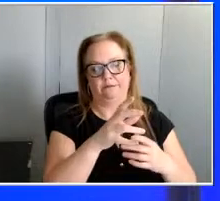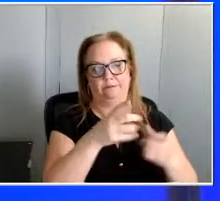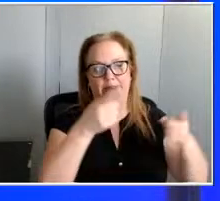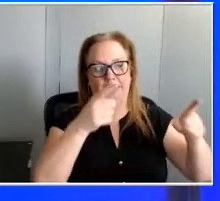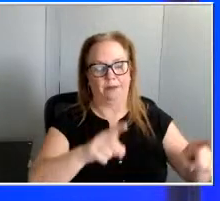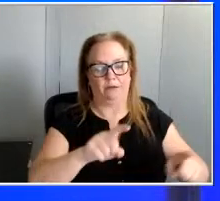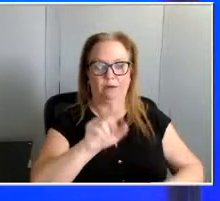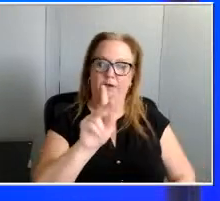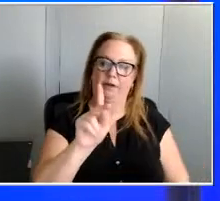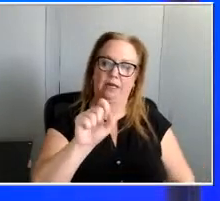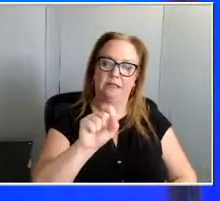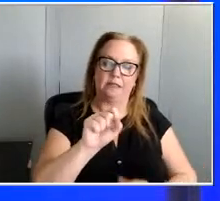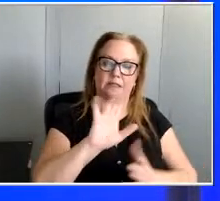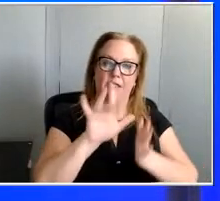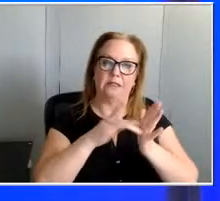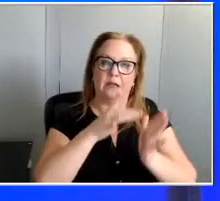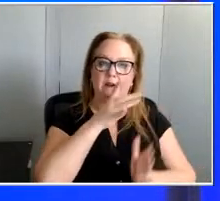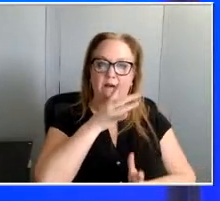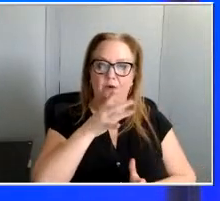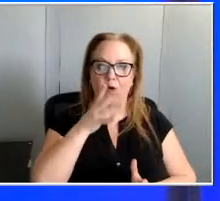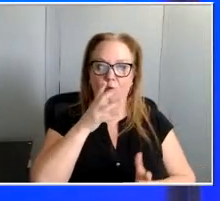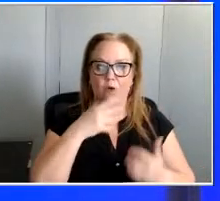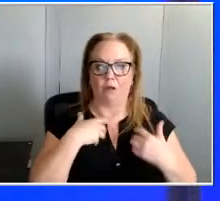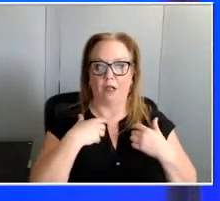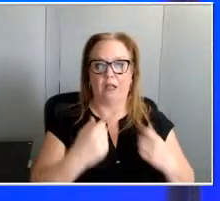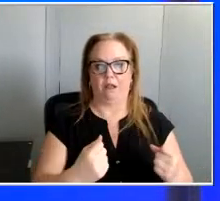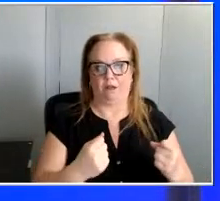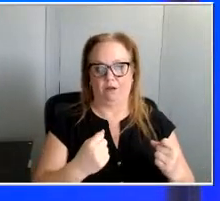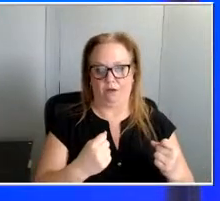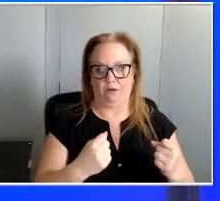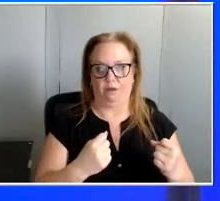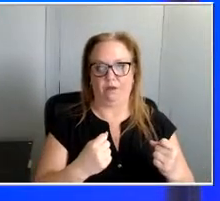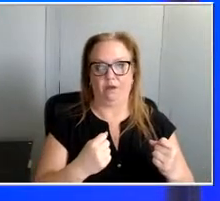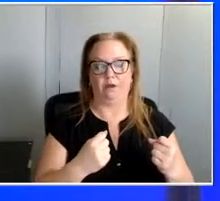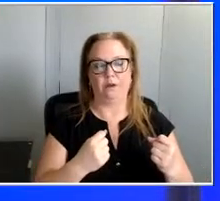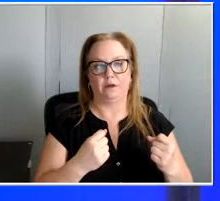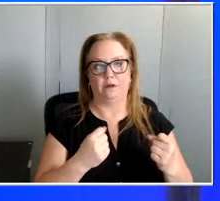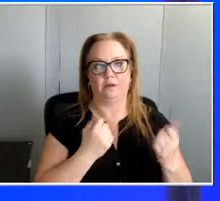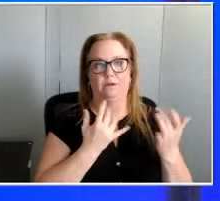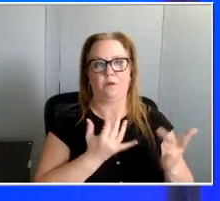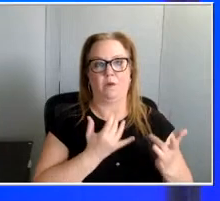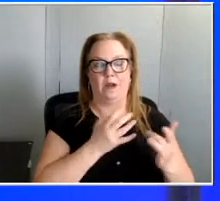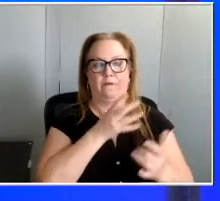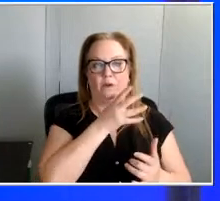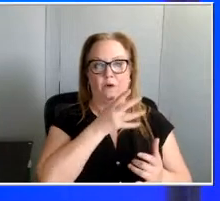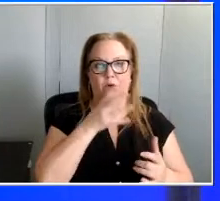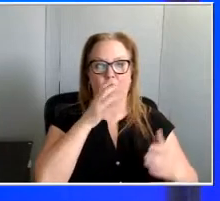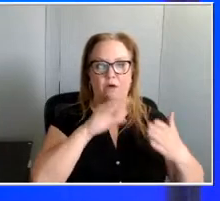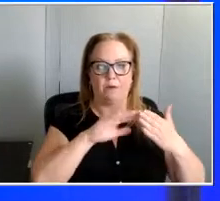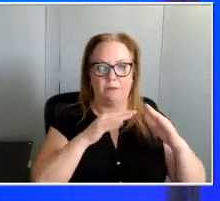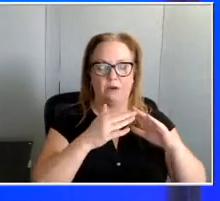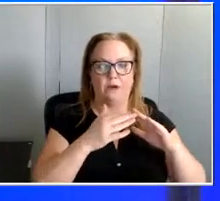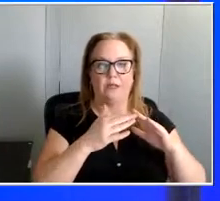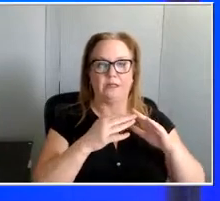Kansas Center for Rural Health. There's a lot of activities and programs that we would like to work with our rural communities on evaluating and investigating,